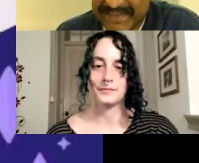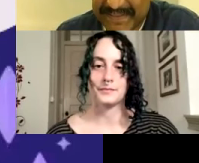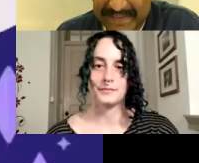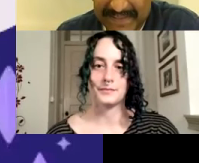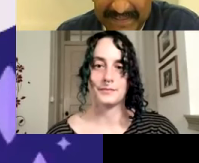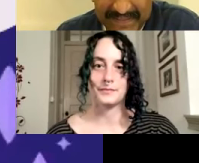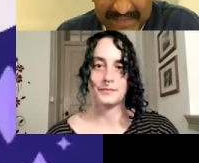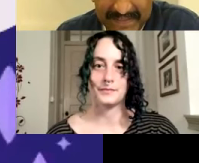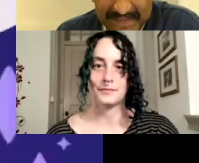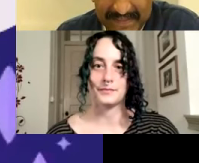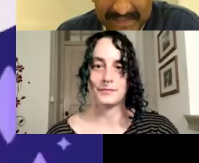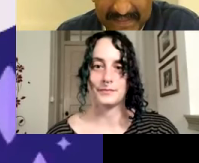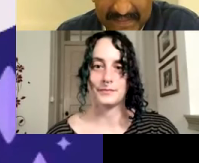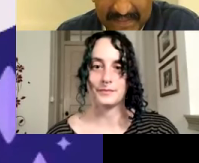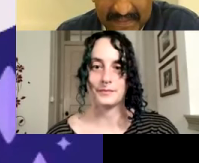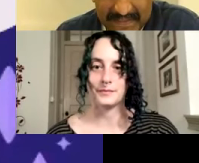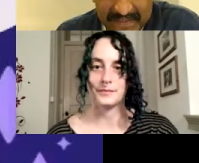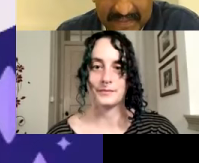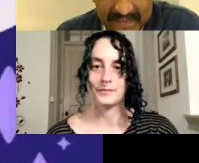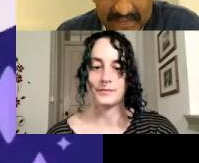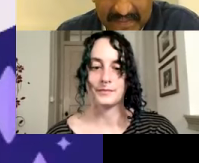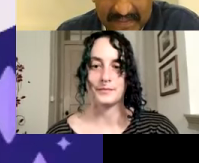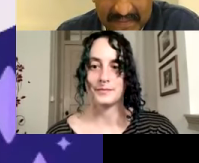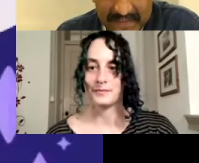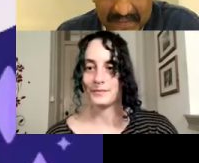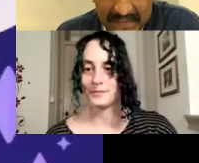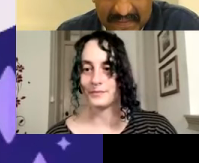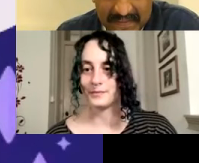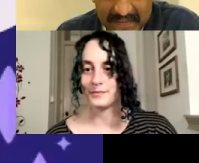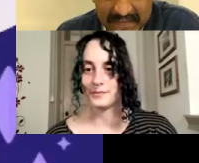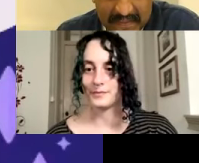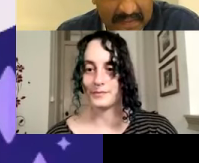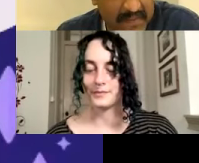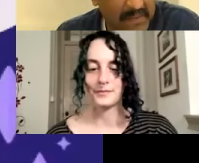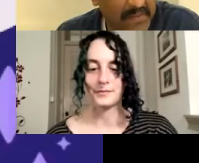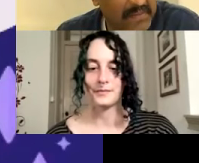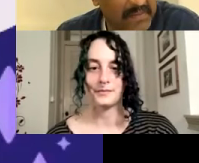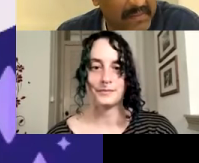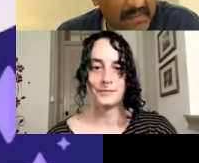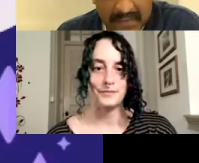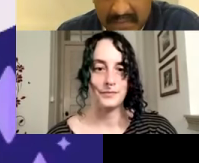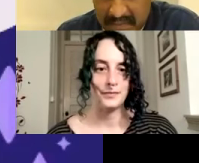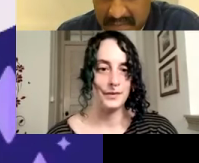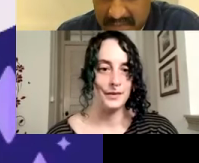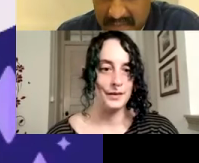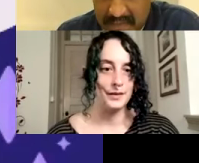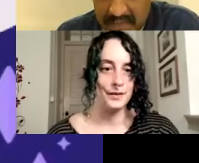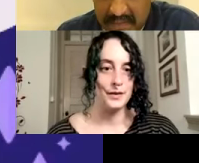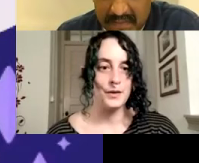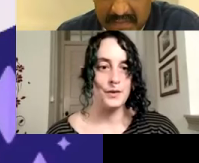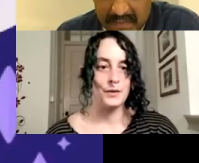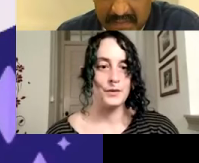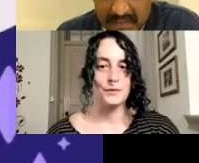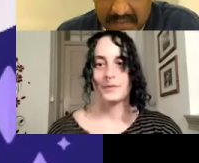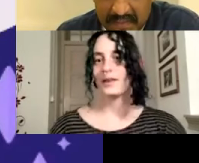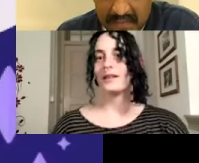too, I thought it was great. They have it at the library. And let's do the Q&A now. I'll stop streaming and then we'll